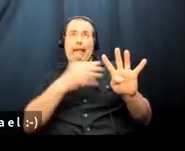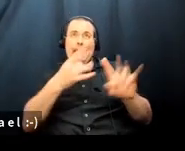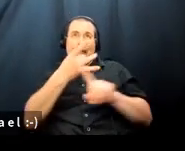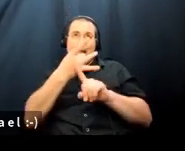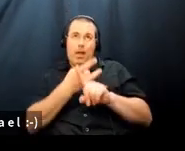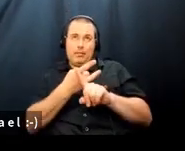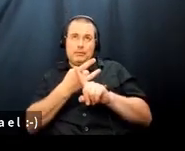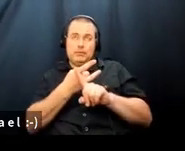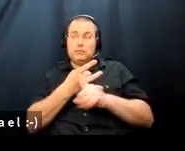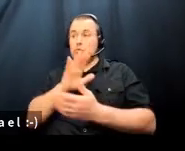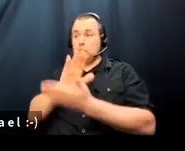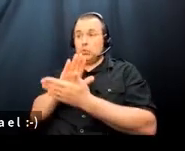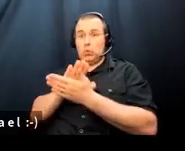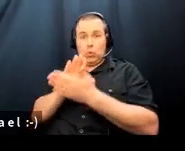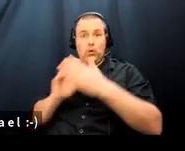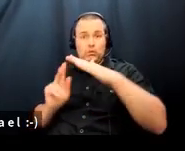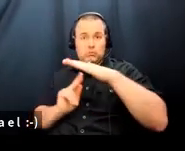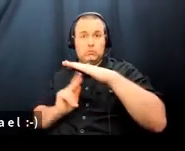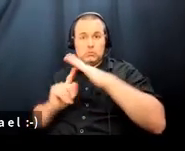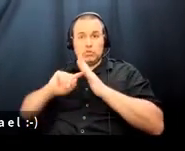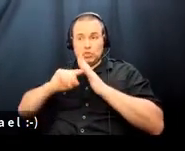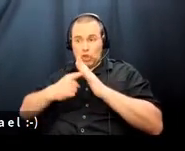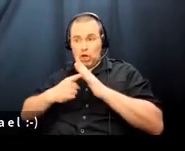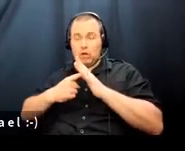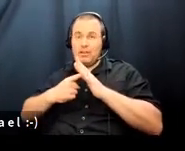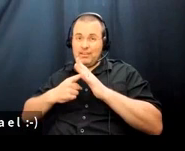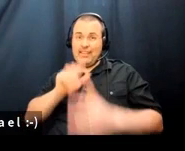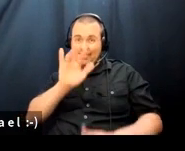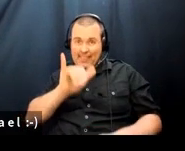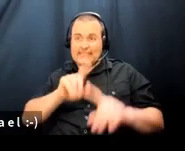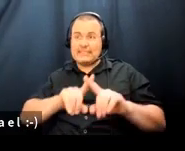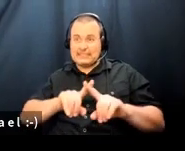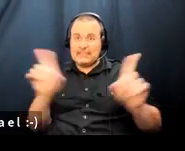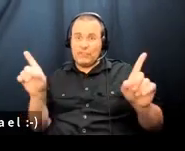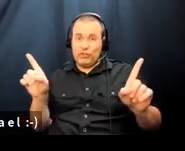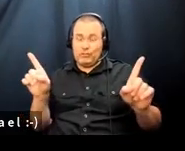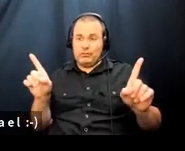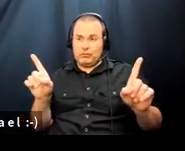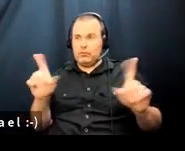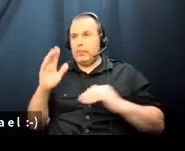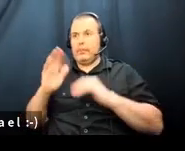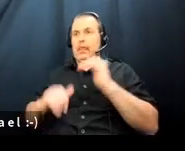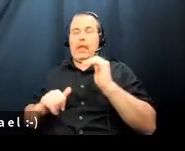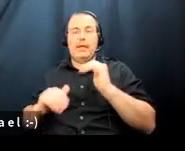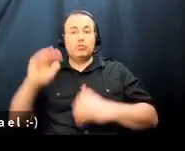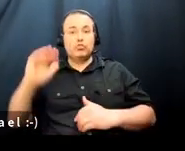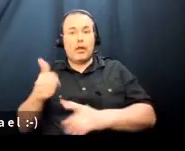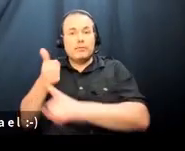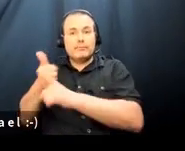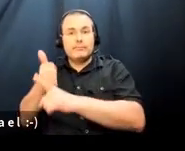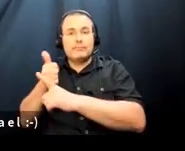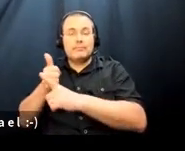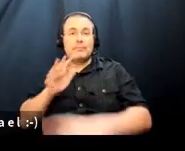start school as a kindergartner, that's a very different child than a child who's